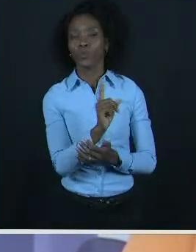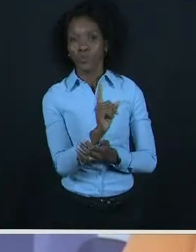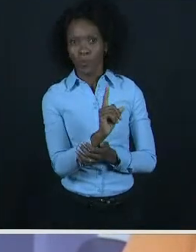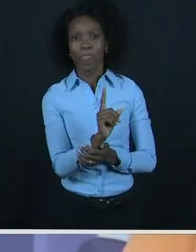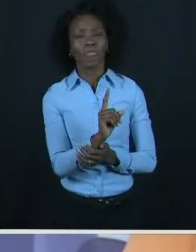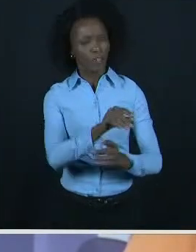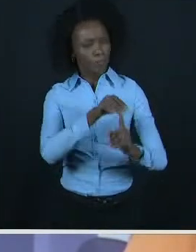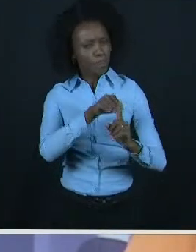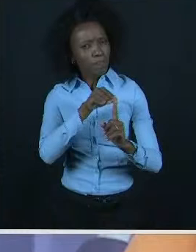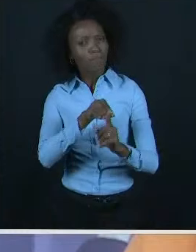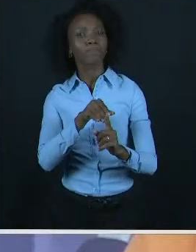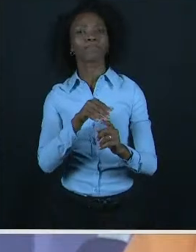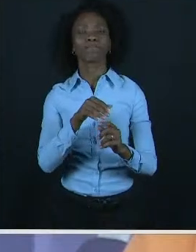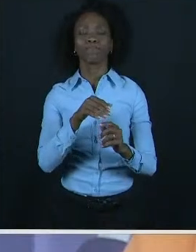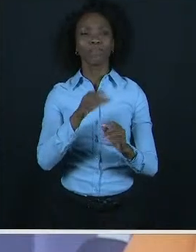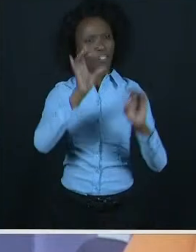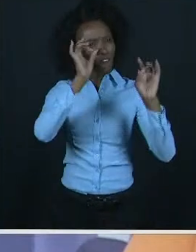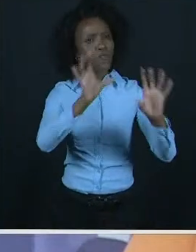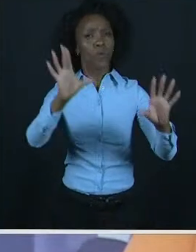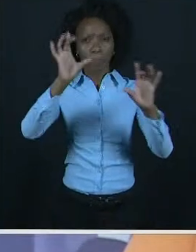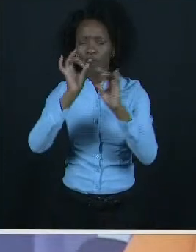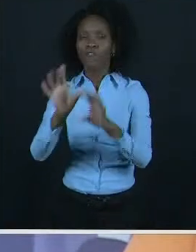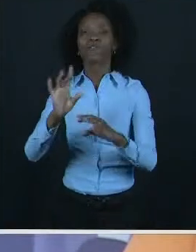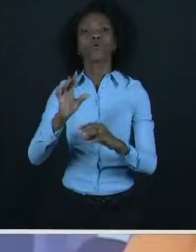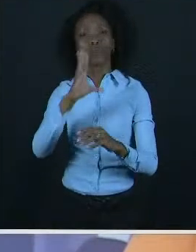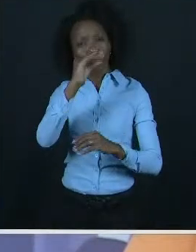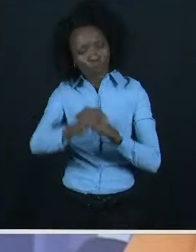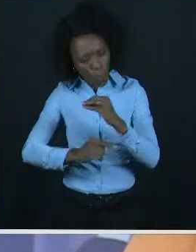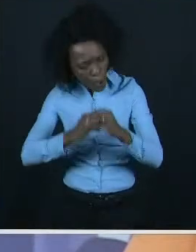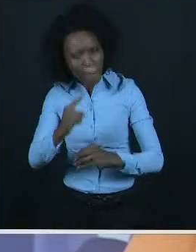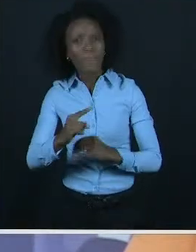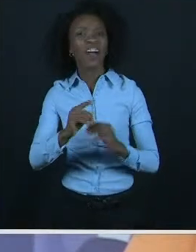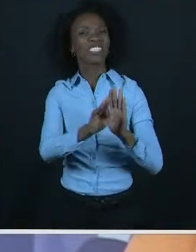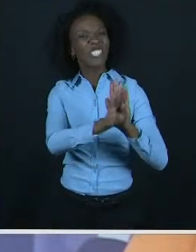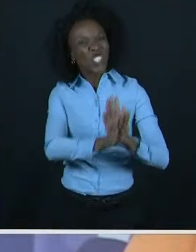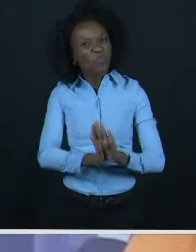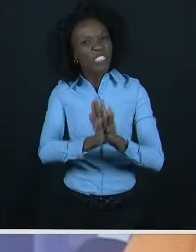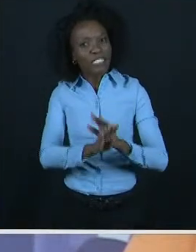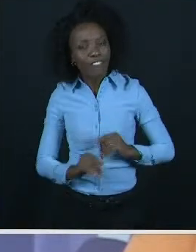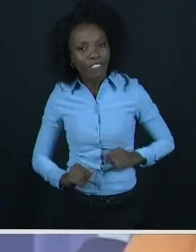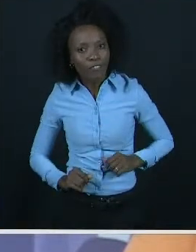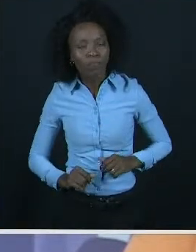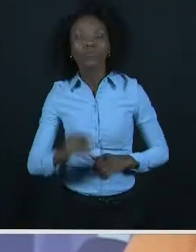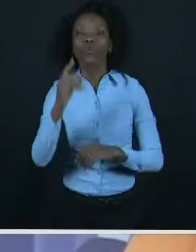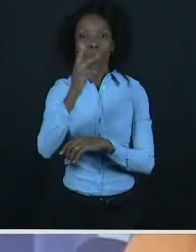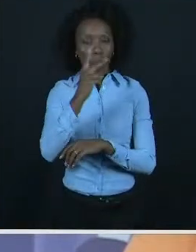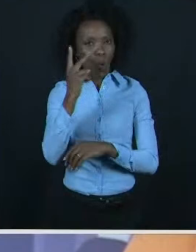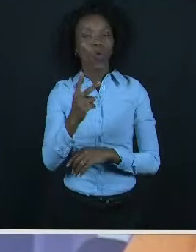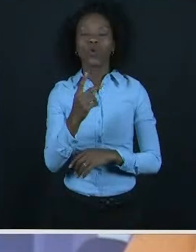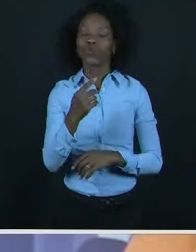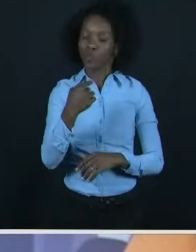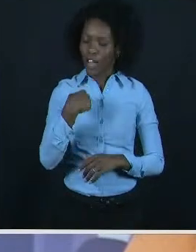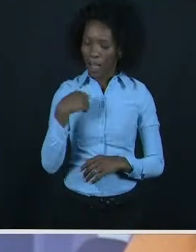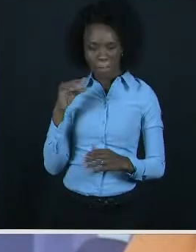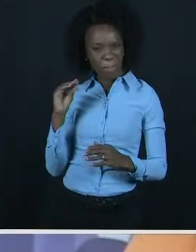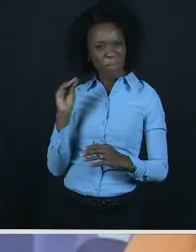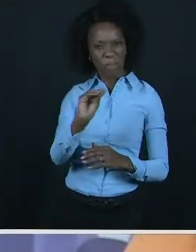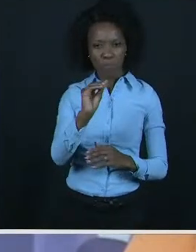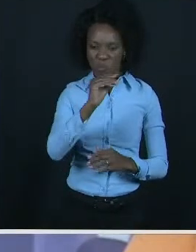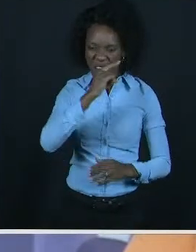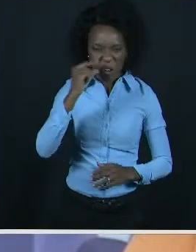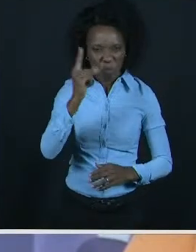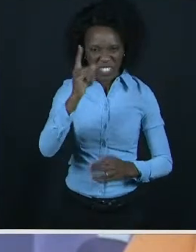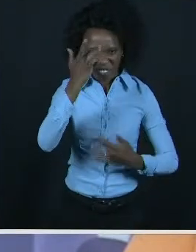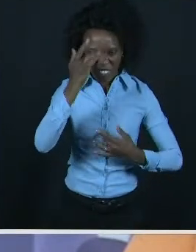to continue talking about gender-based violence and even dubbed it, as I said, a pandemic,